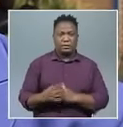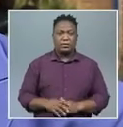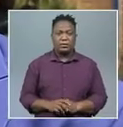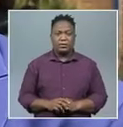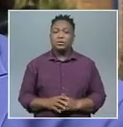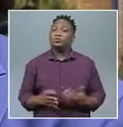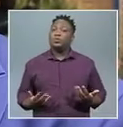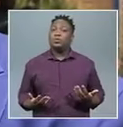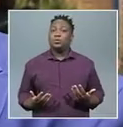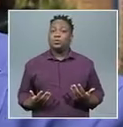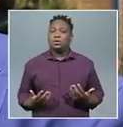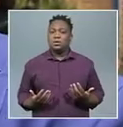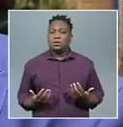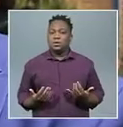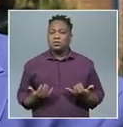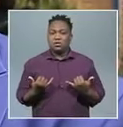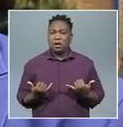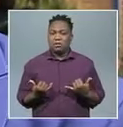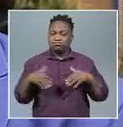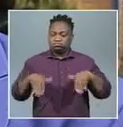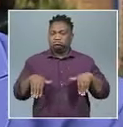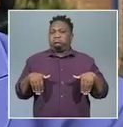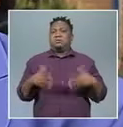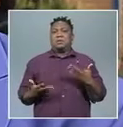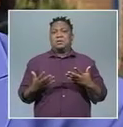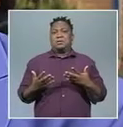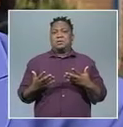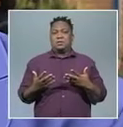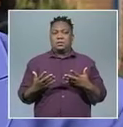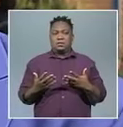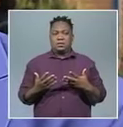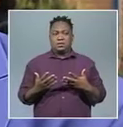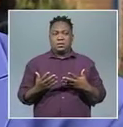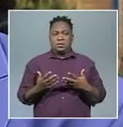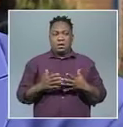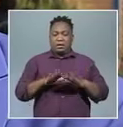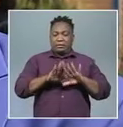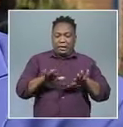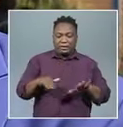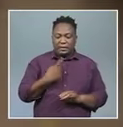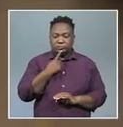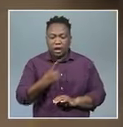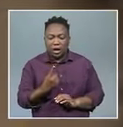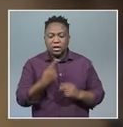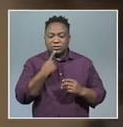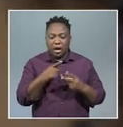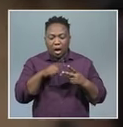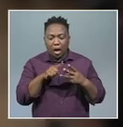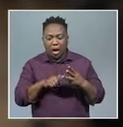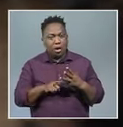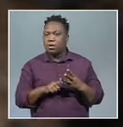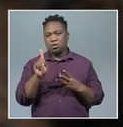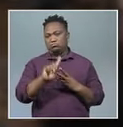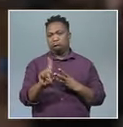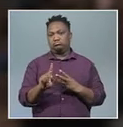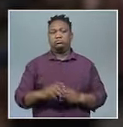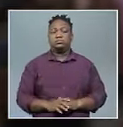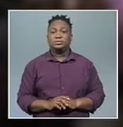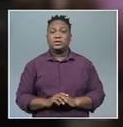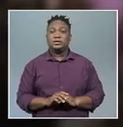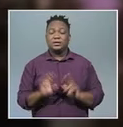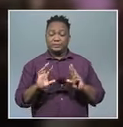from probably coaching, our children on what to do, what to say. The Gauteng